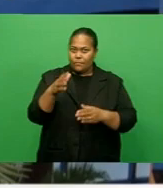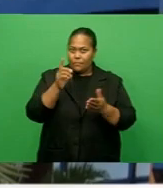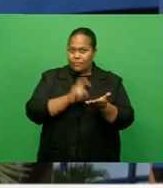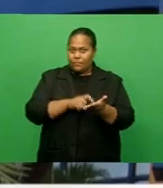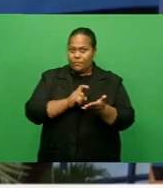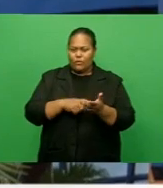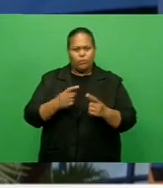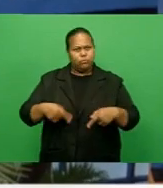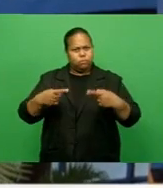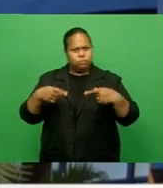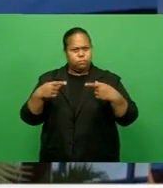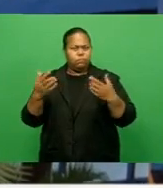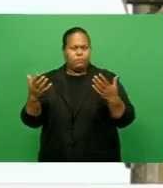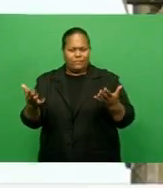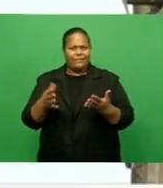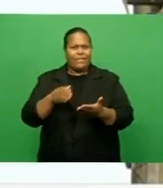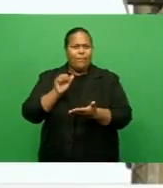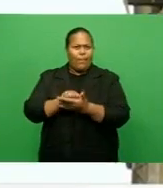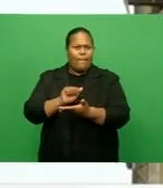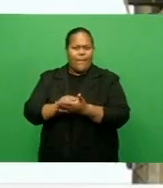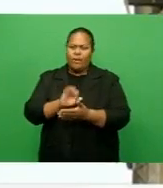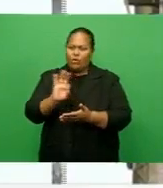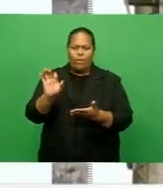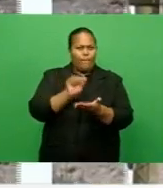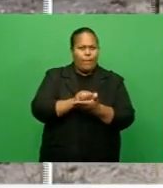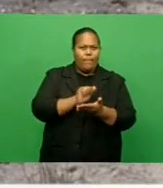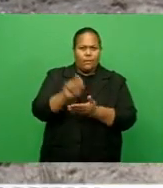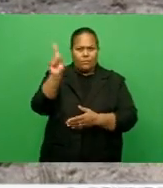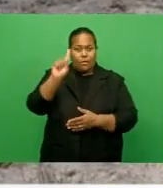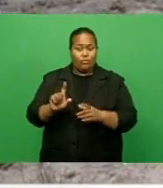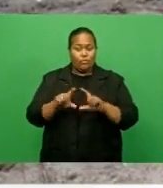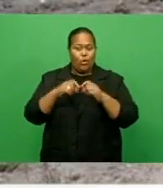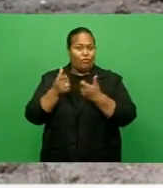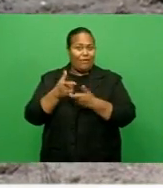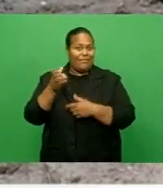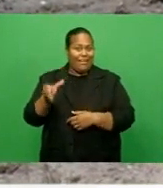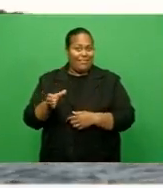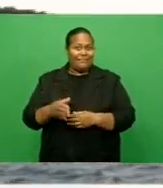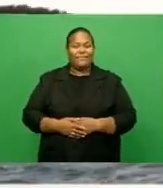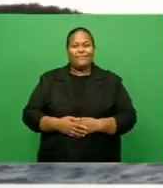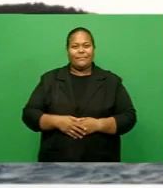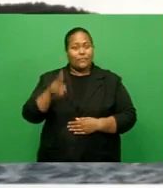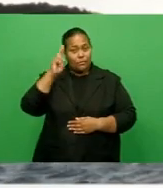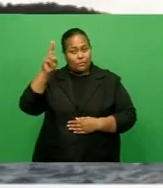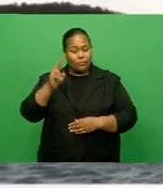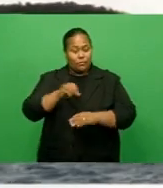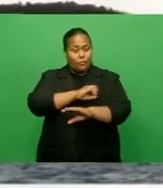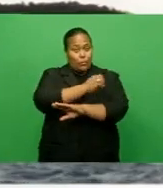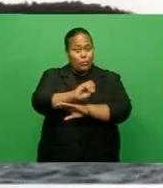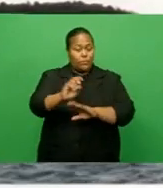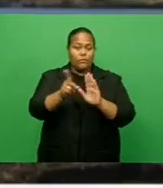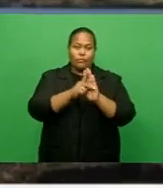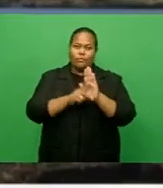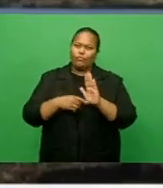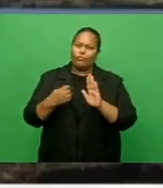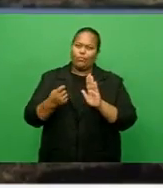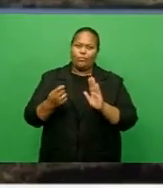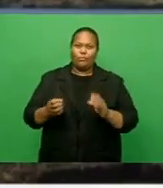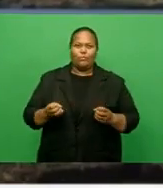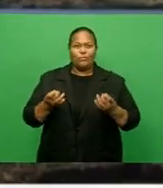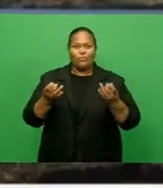between licensed and unlicensed electrical contractors. And national ocean policy almost ready.